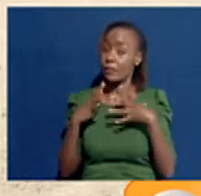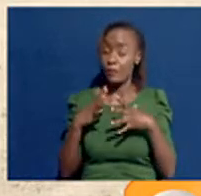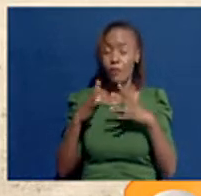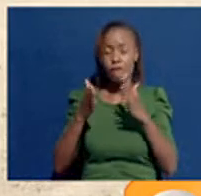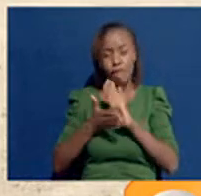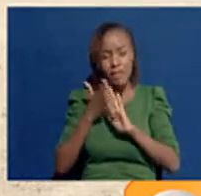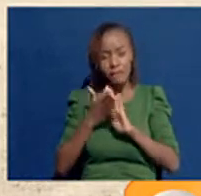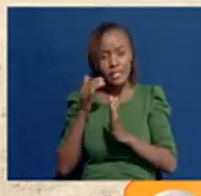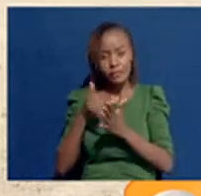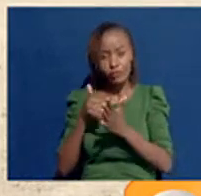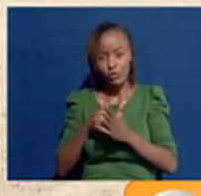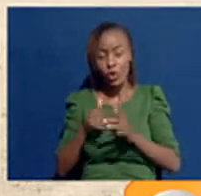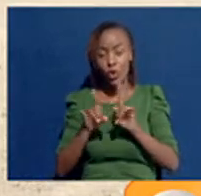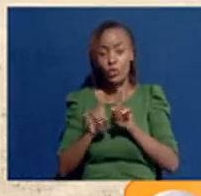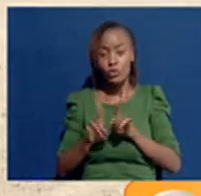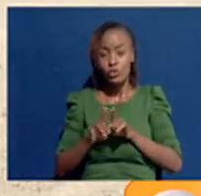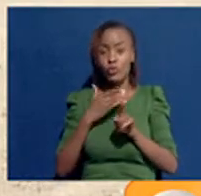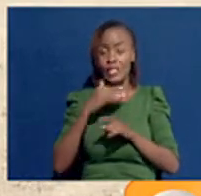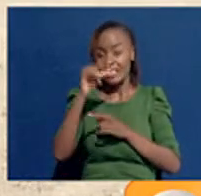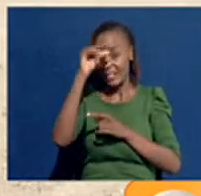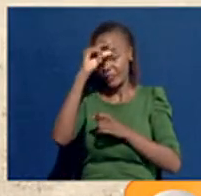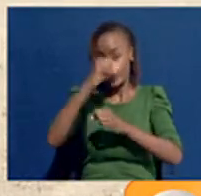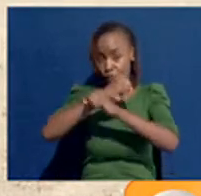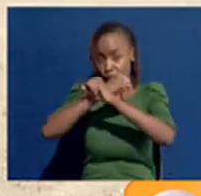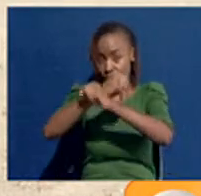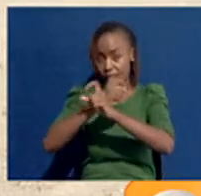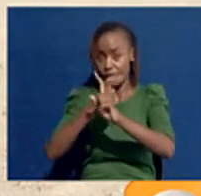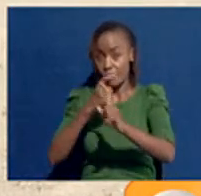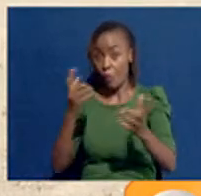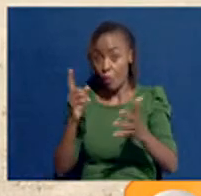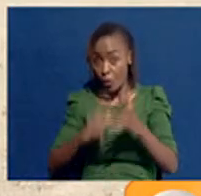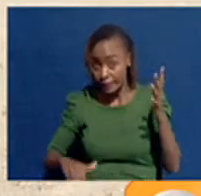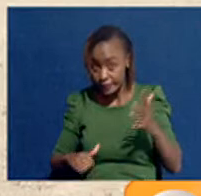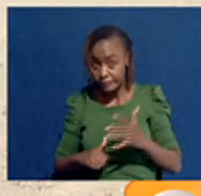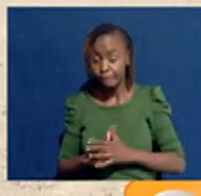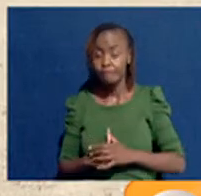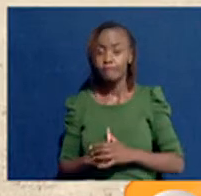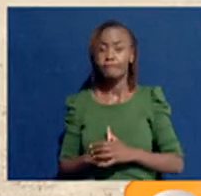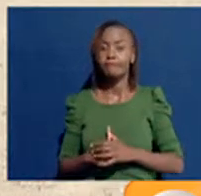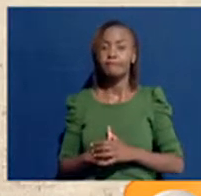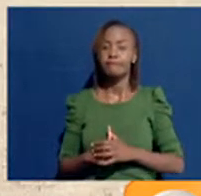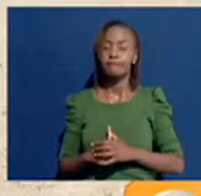wants the government to protect them against what they term as